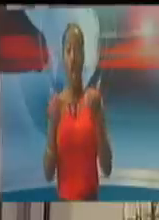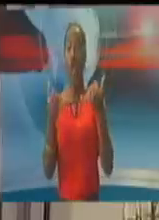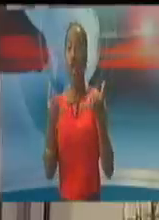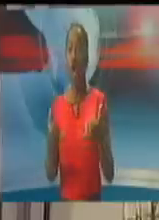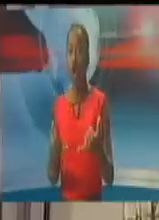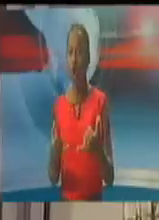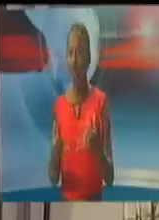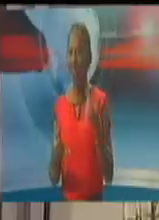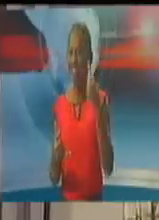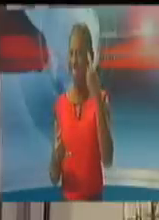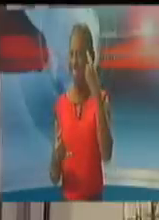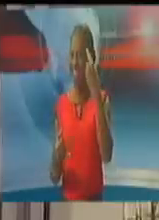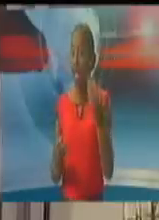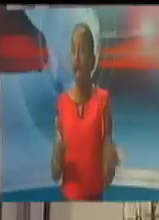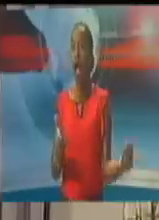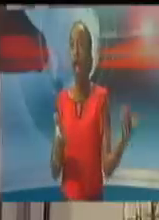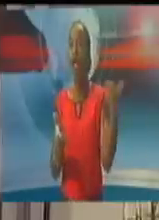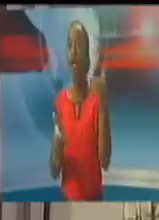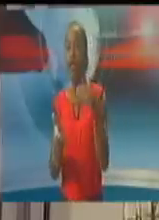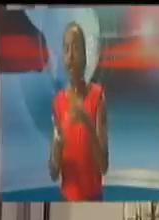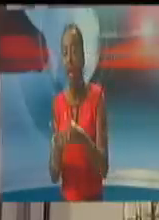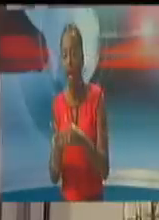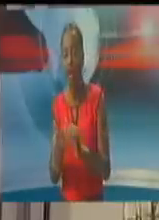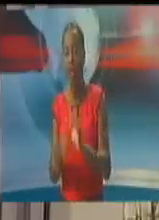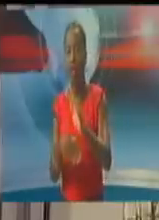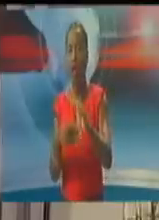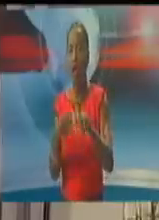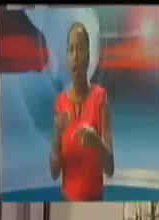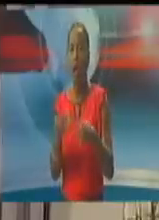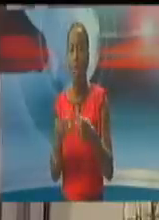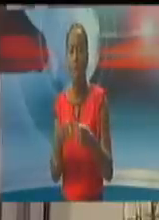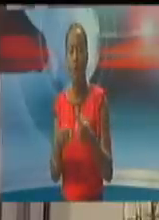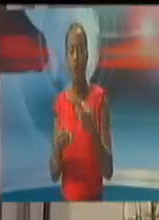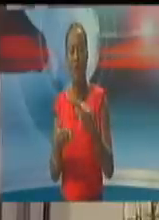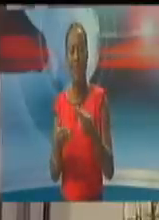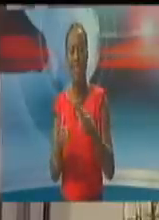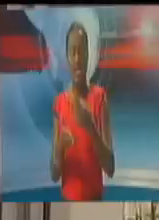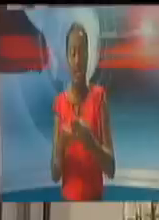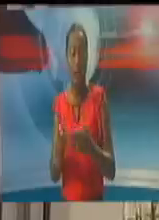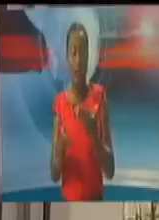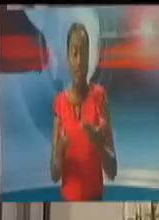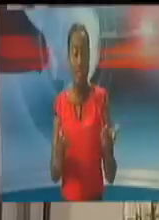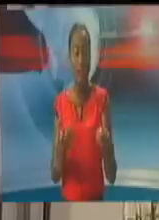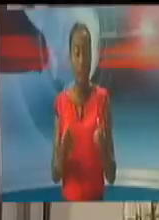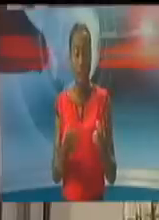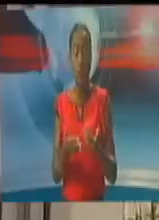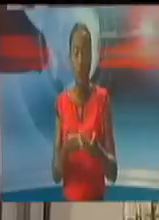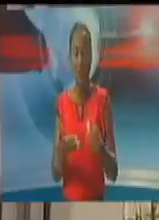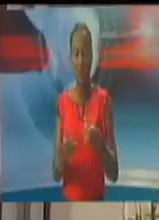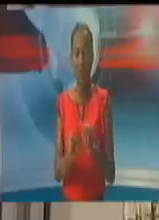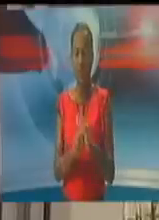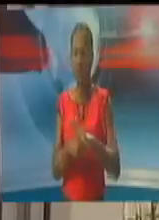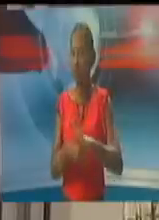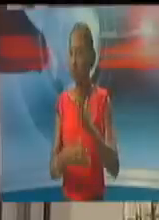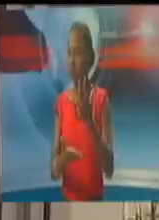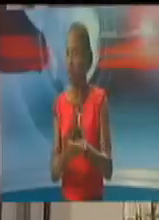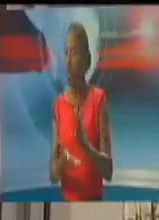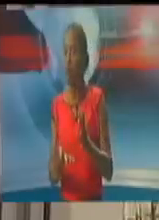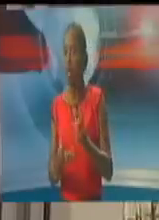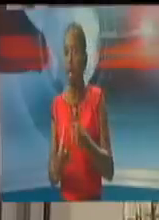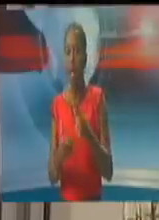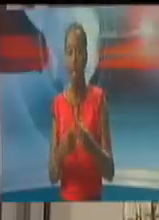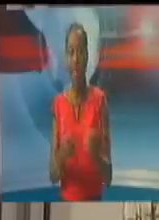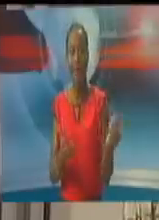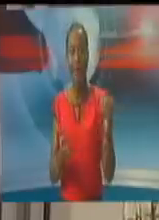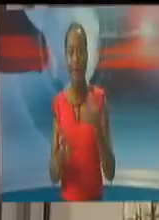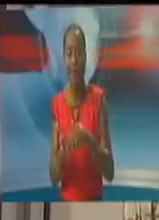revisit, re-toughen measures which they relax as coronavirus cases rebound.